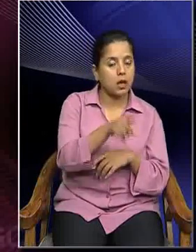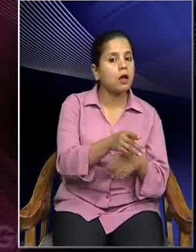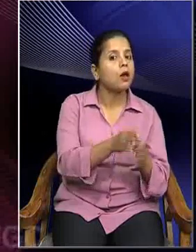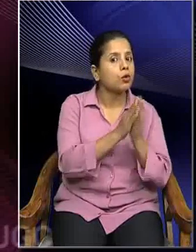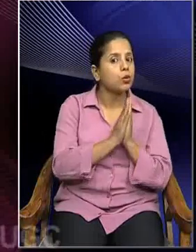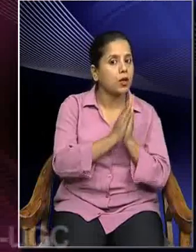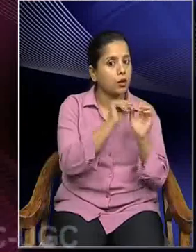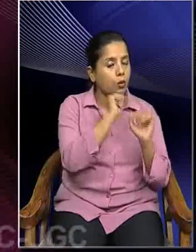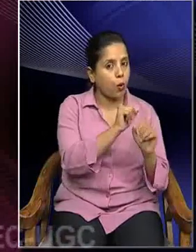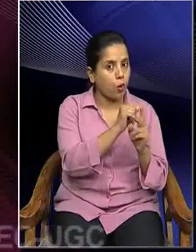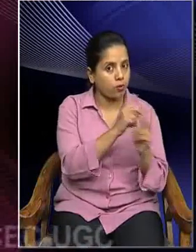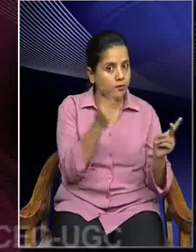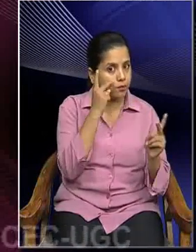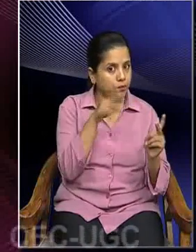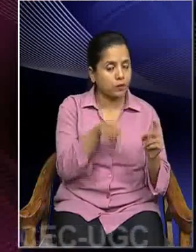religious